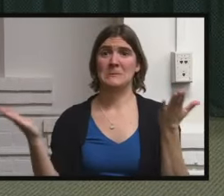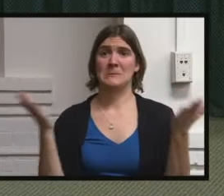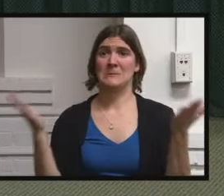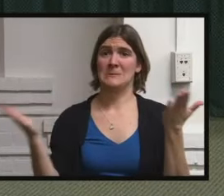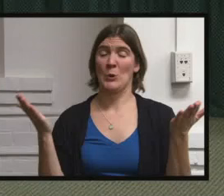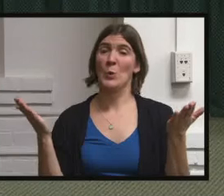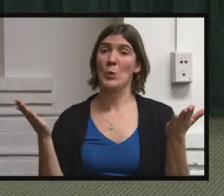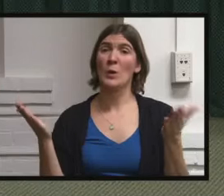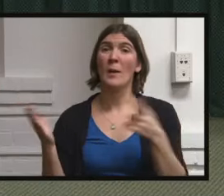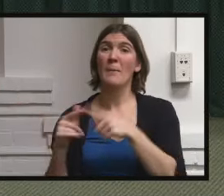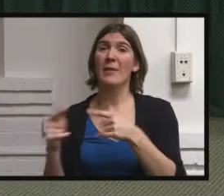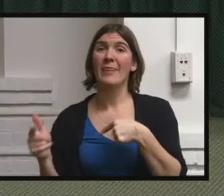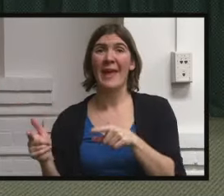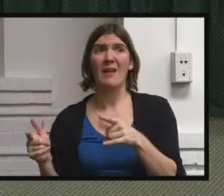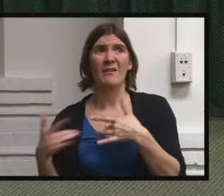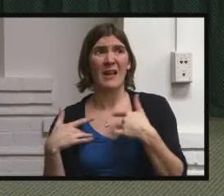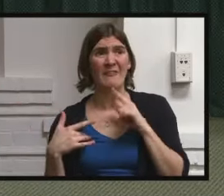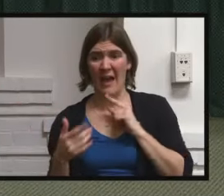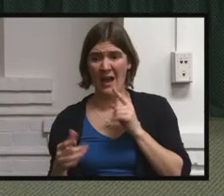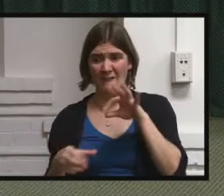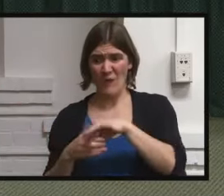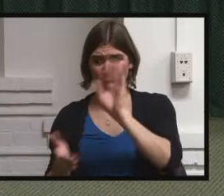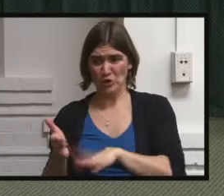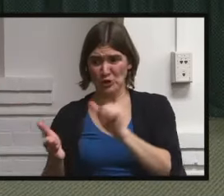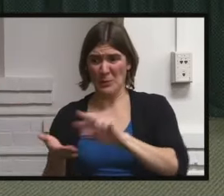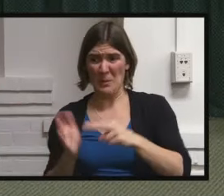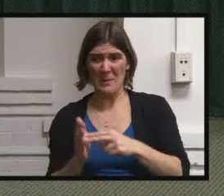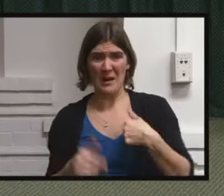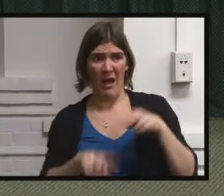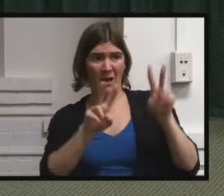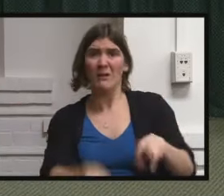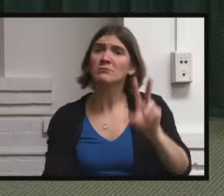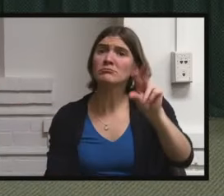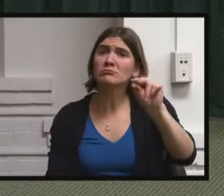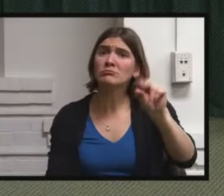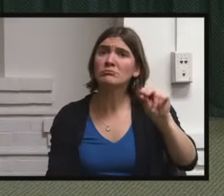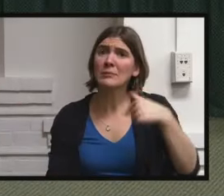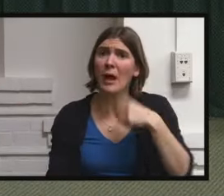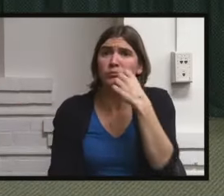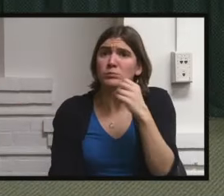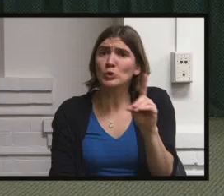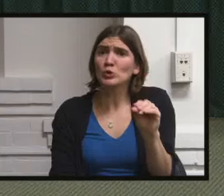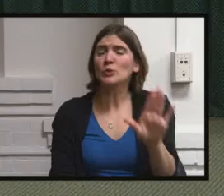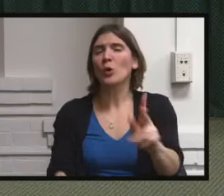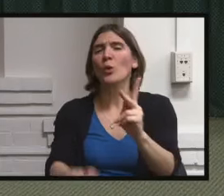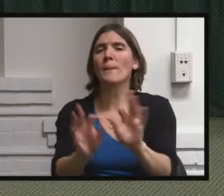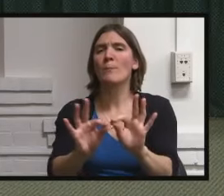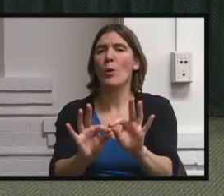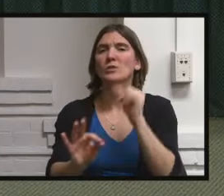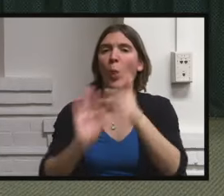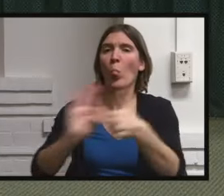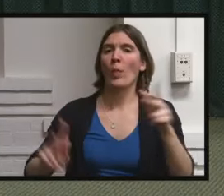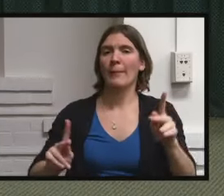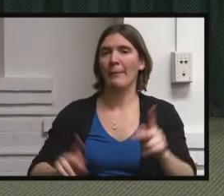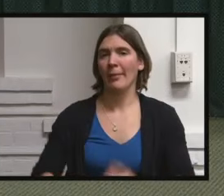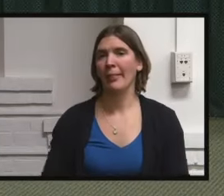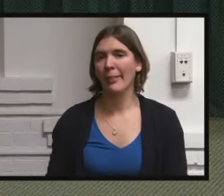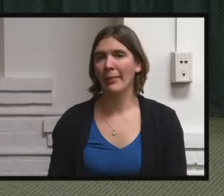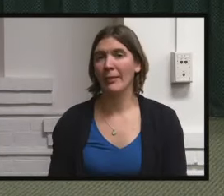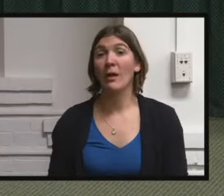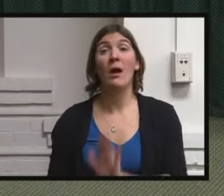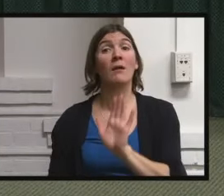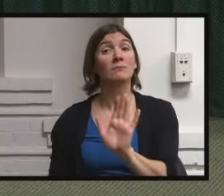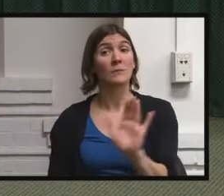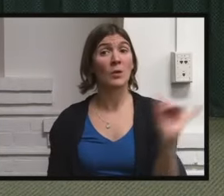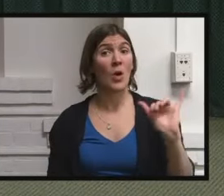don't want to be seen as devaluing those departments, and I think we need to be careful about that. I would also note, just